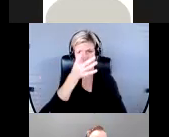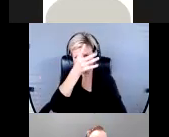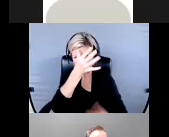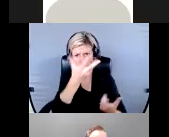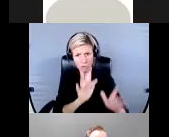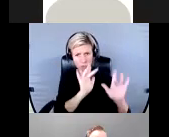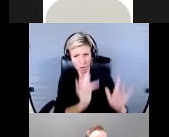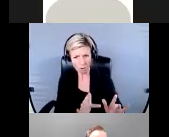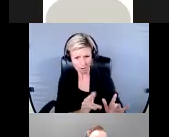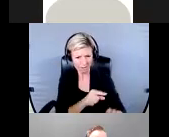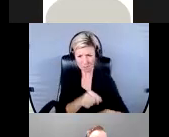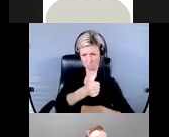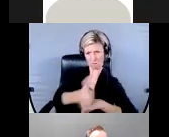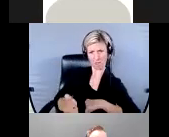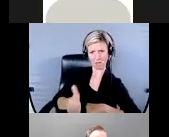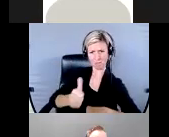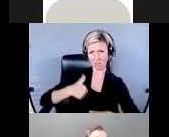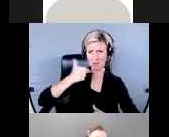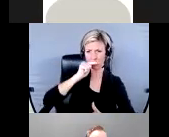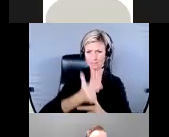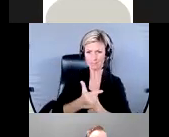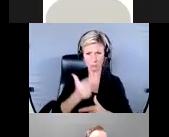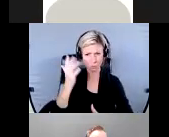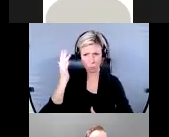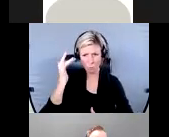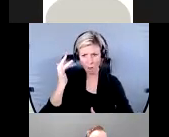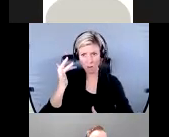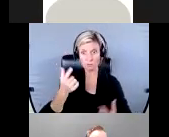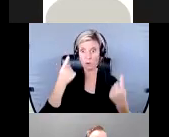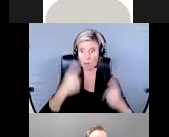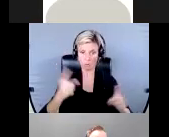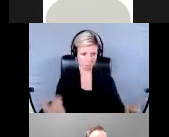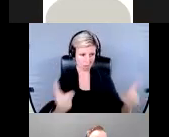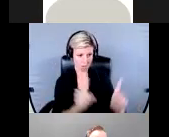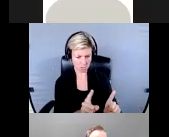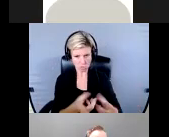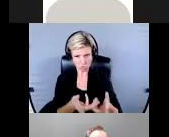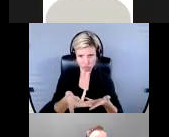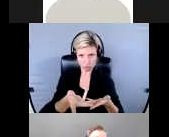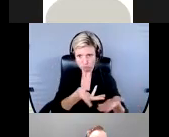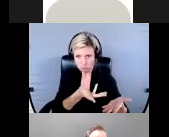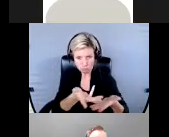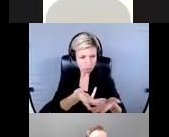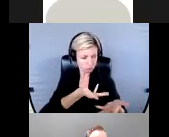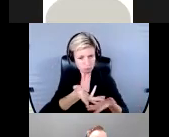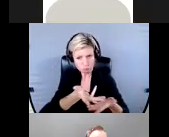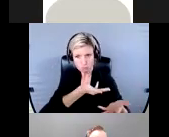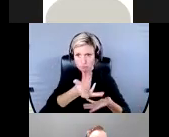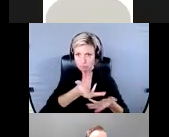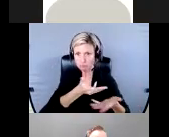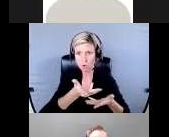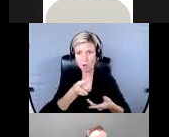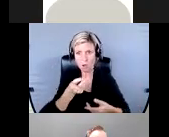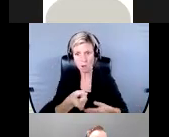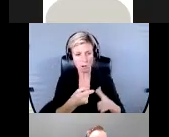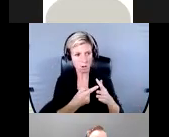were able to talk and heal, and understand that this pain was there, and of course the younger sibling could